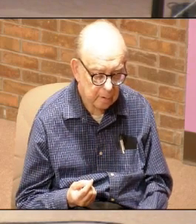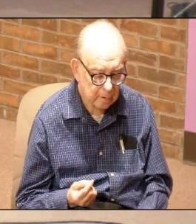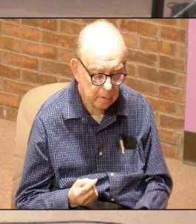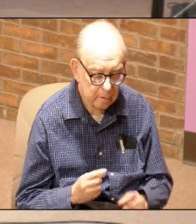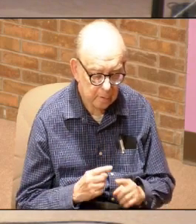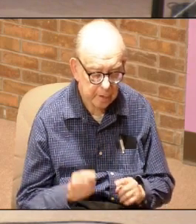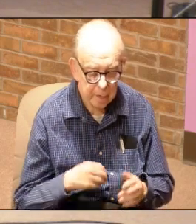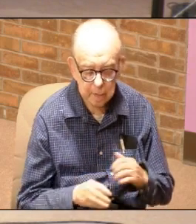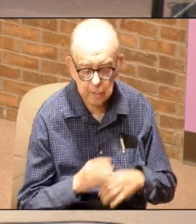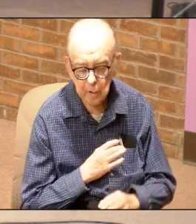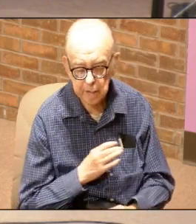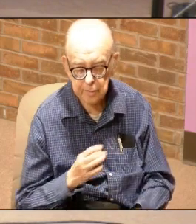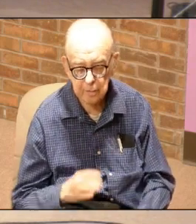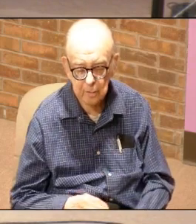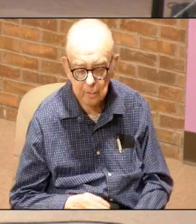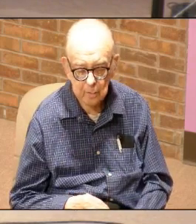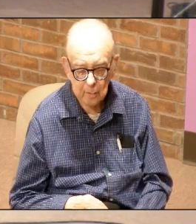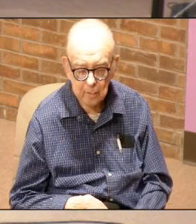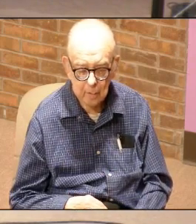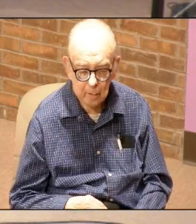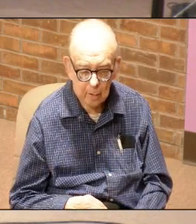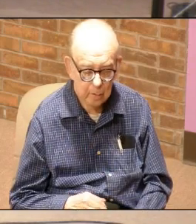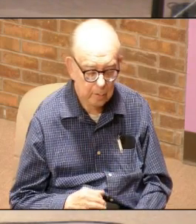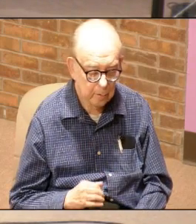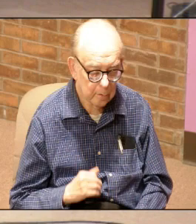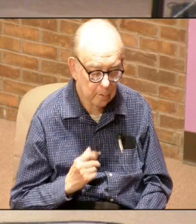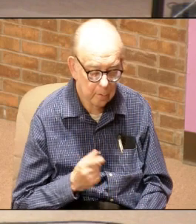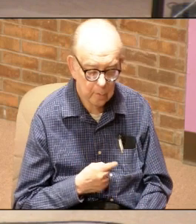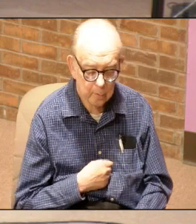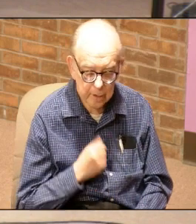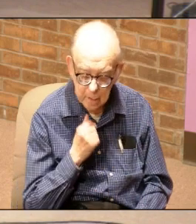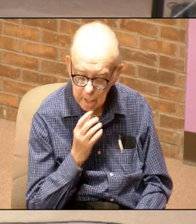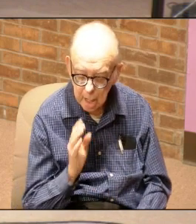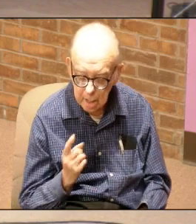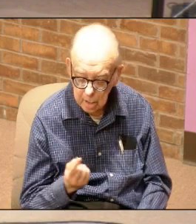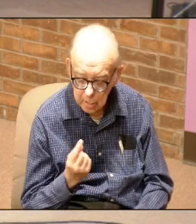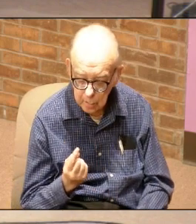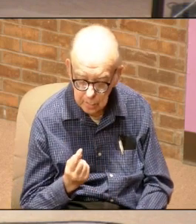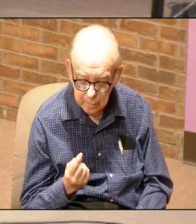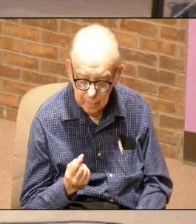But in Christ, we're not alone anymore.